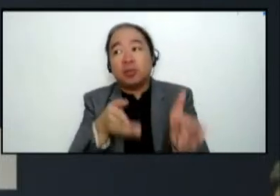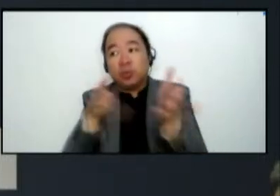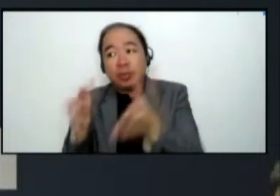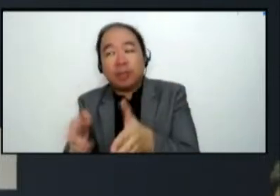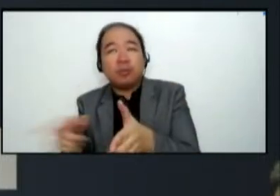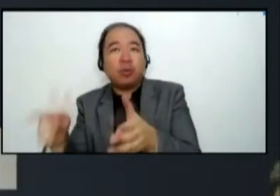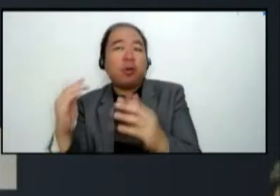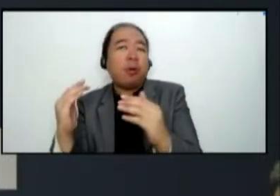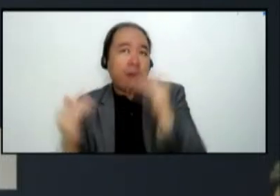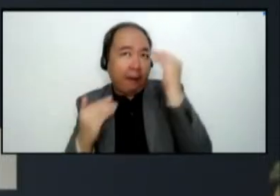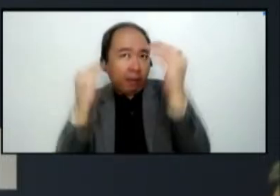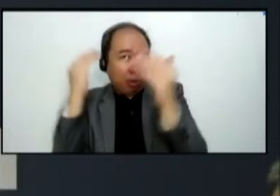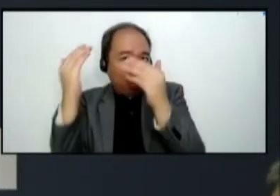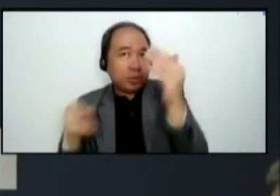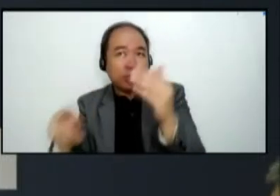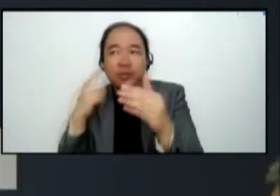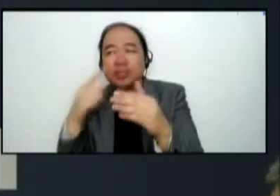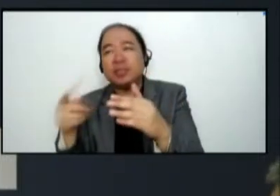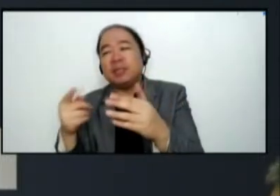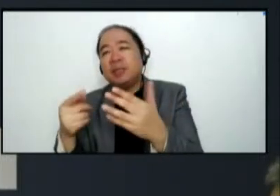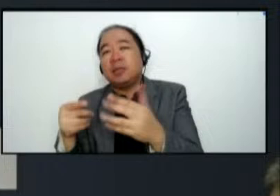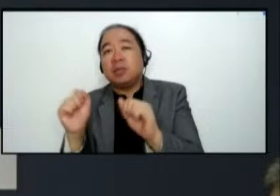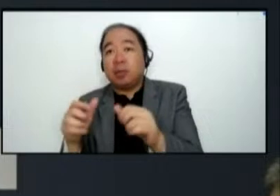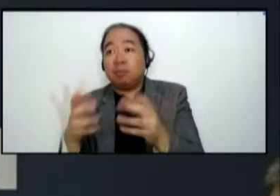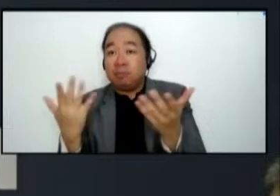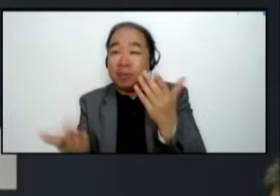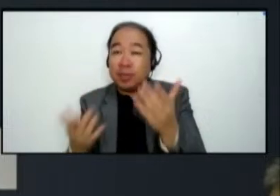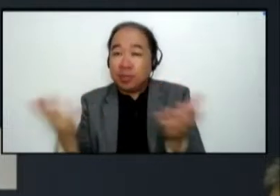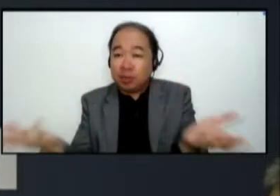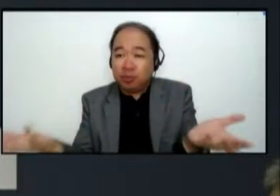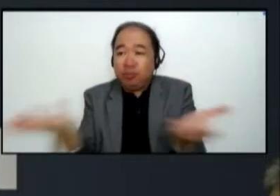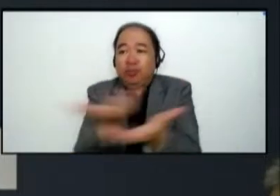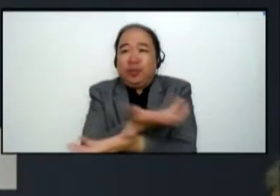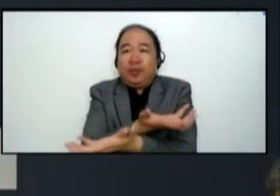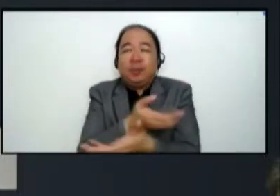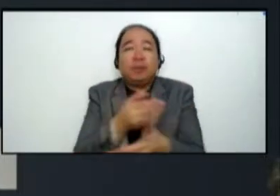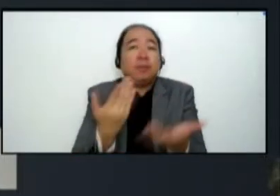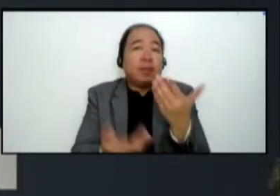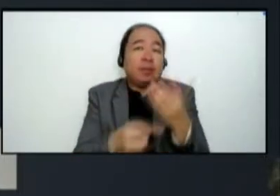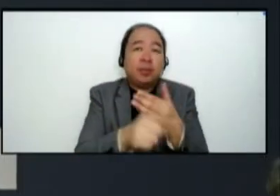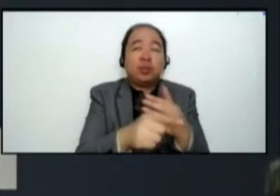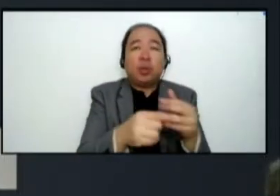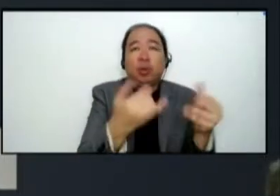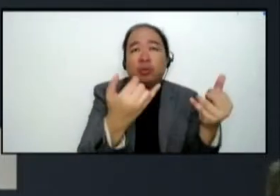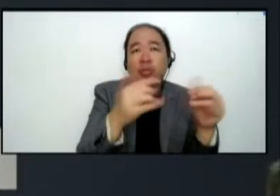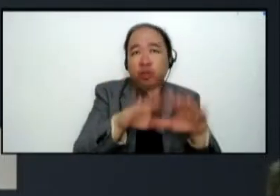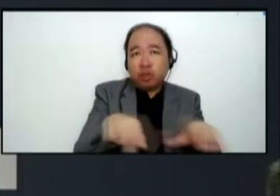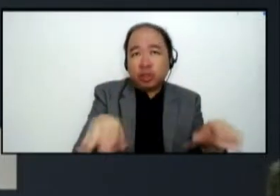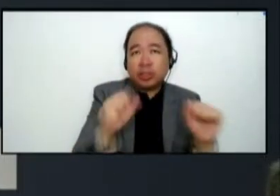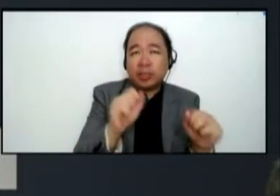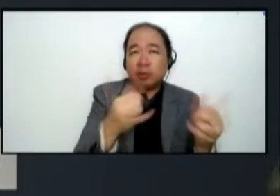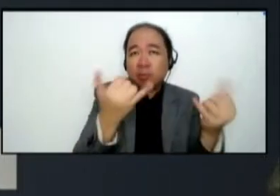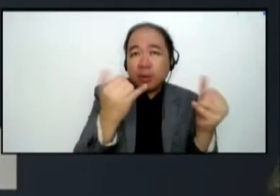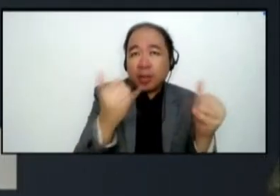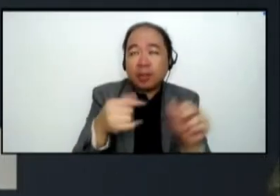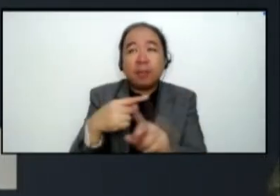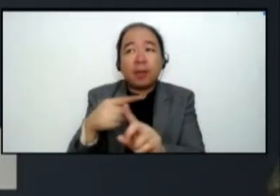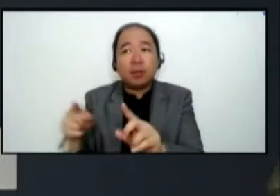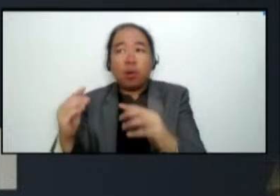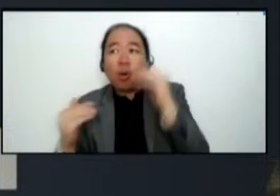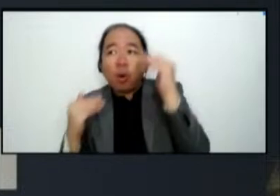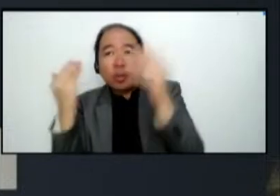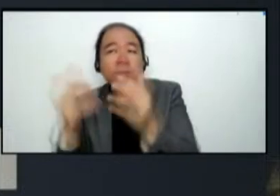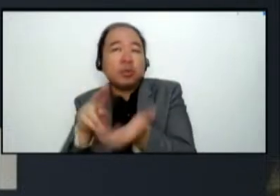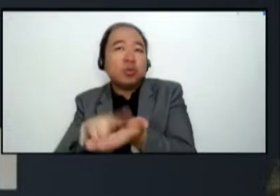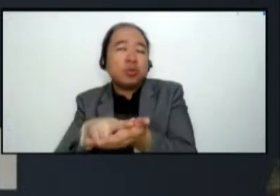them together? Can we have a co-space for children to play and for older adults to rest or